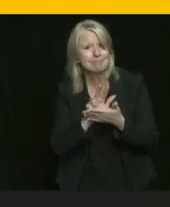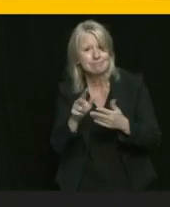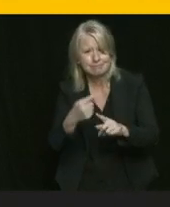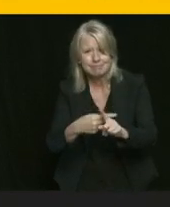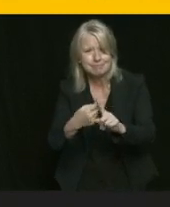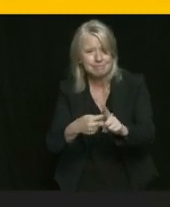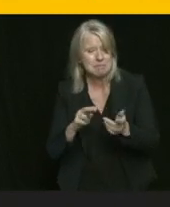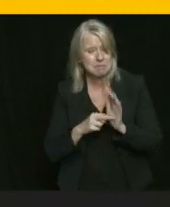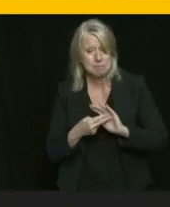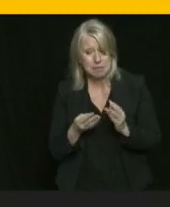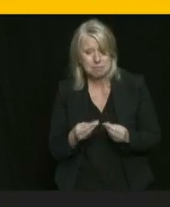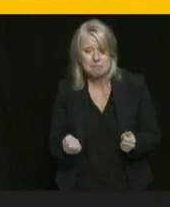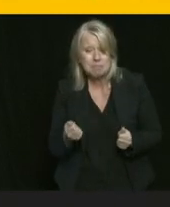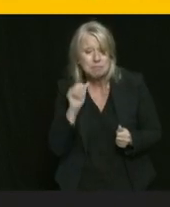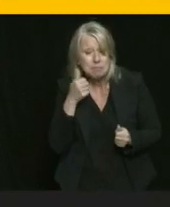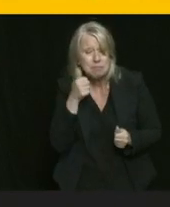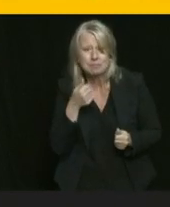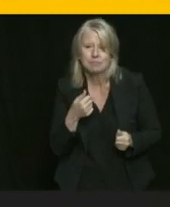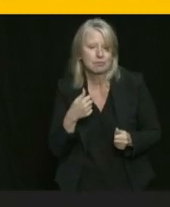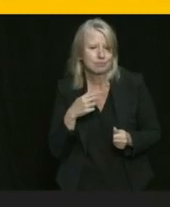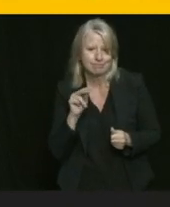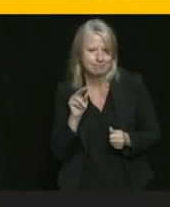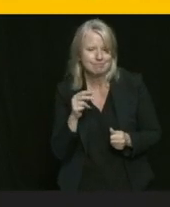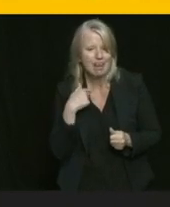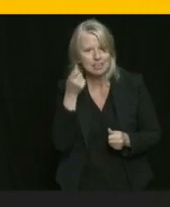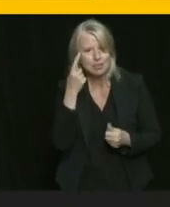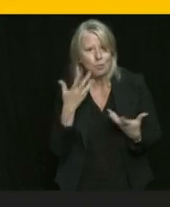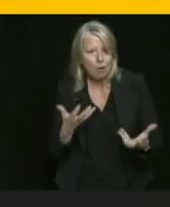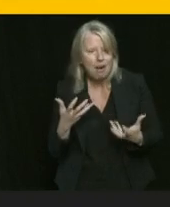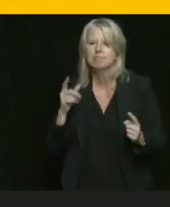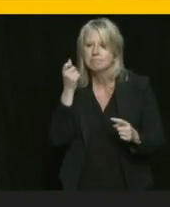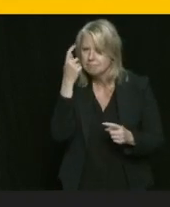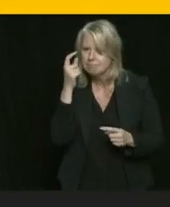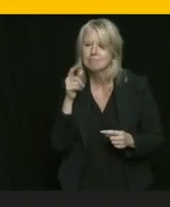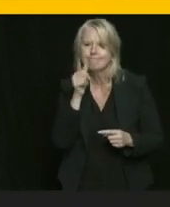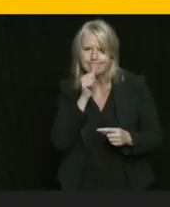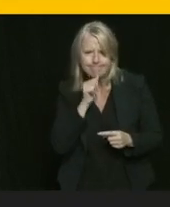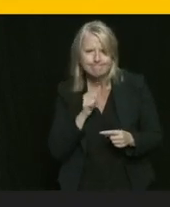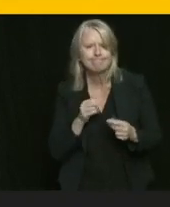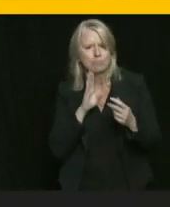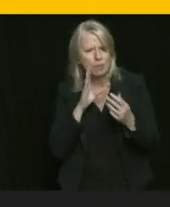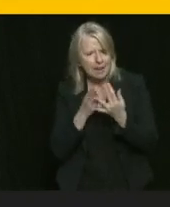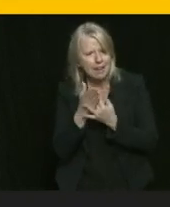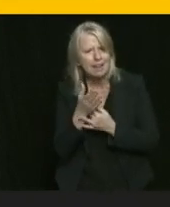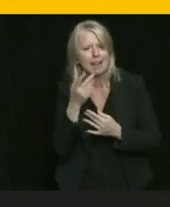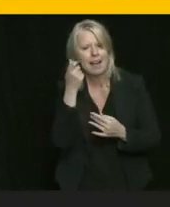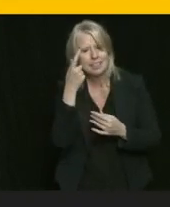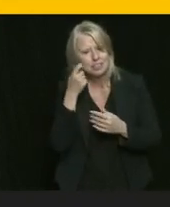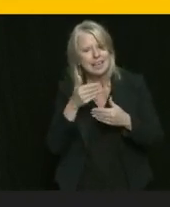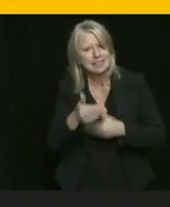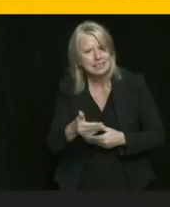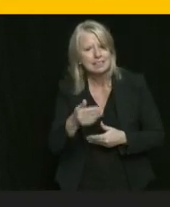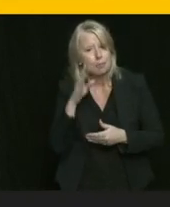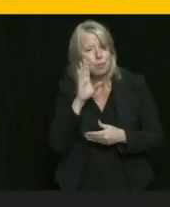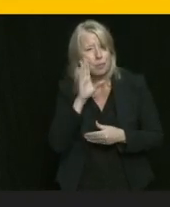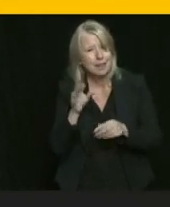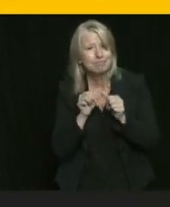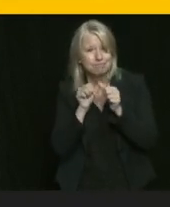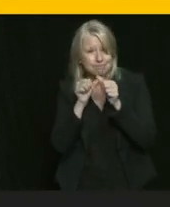or days as we might prefer. We will get through it. It's temporary, but it is going to last